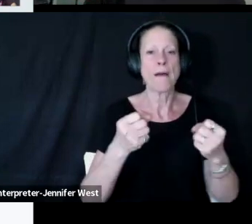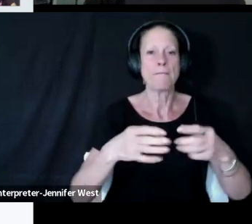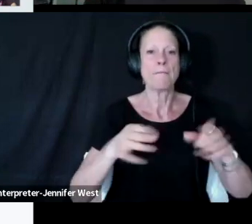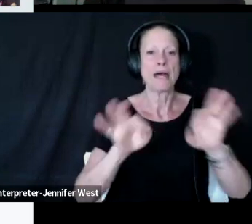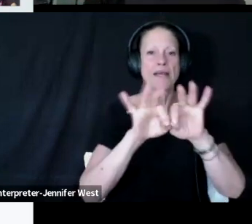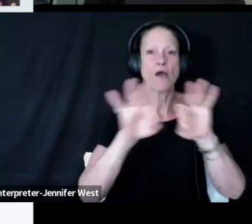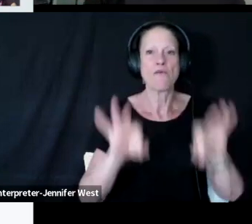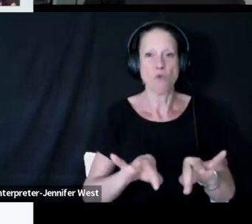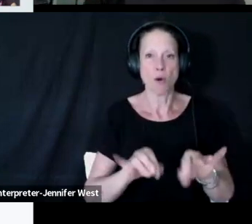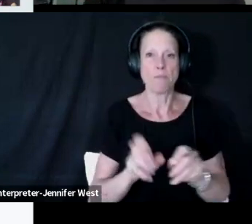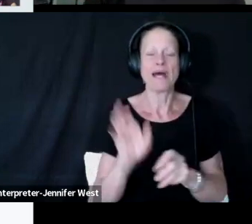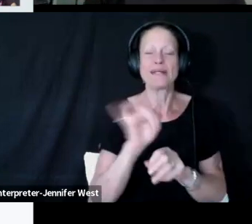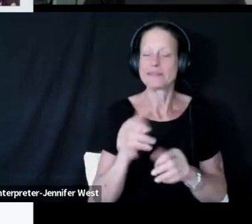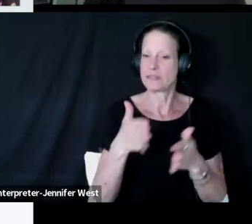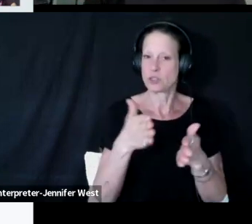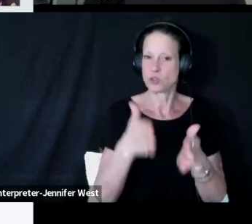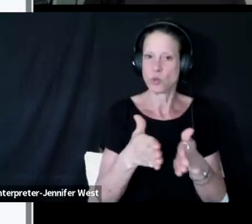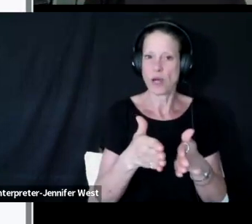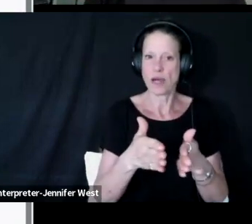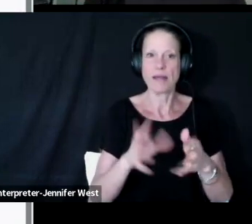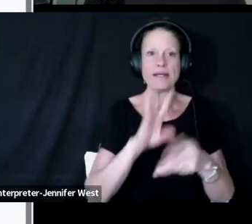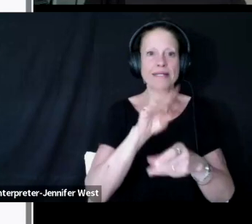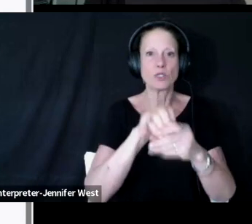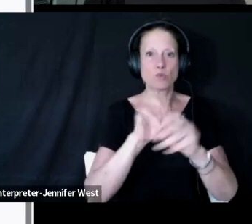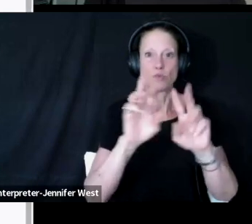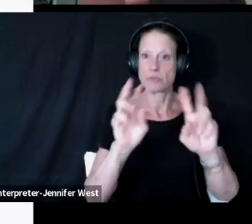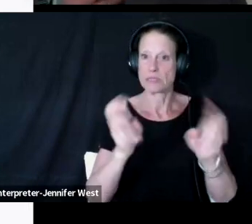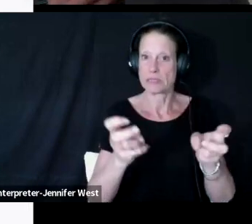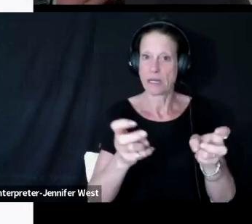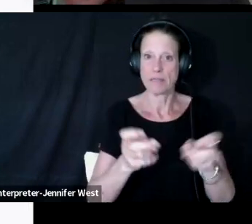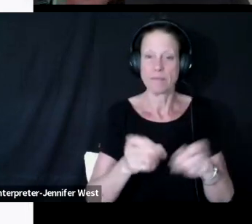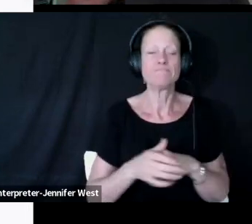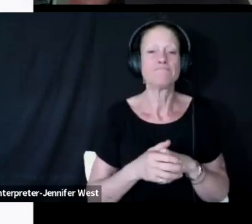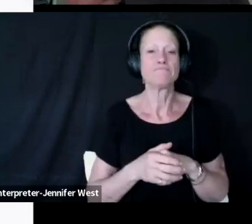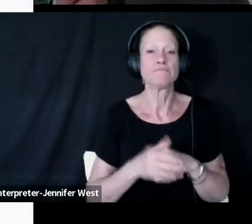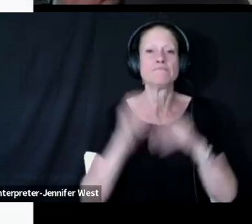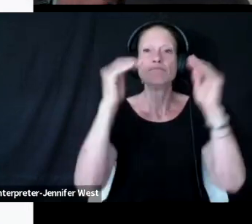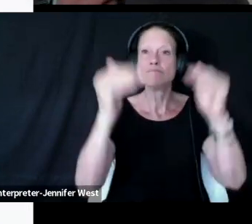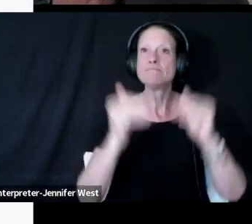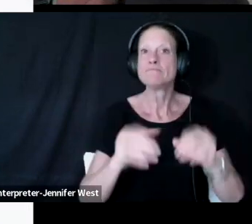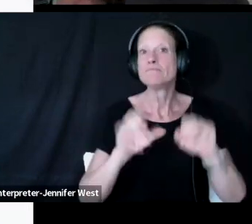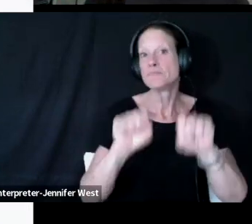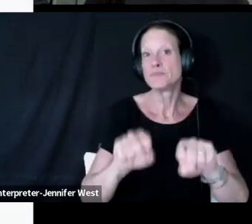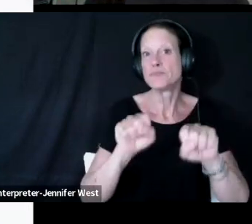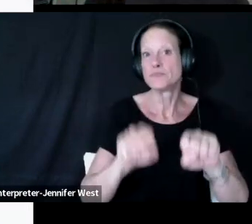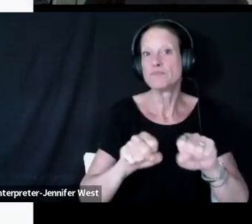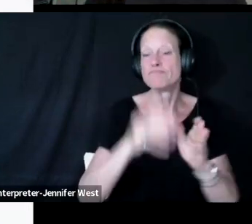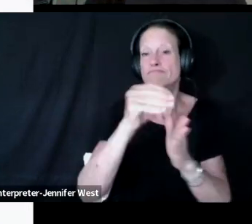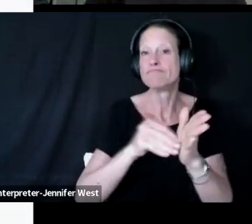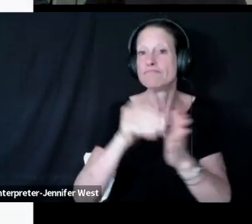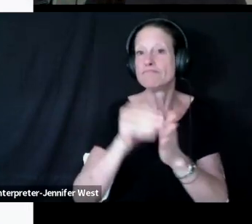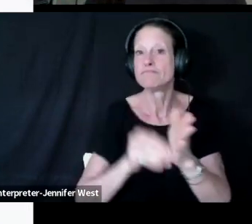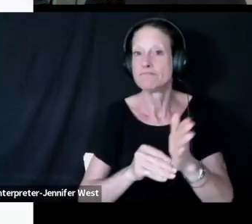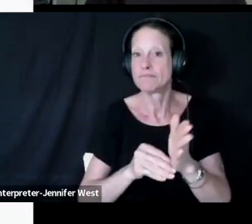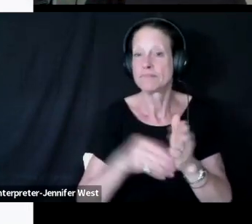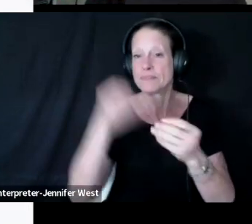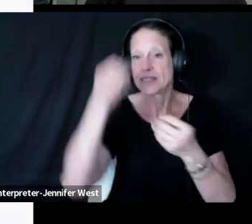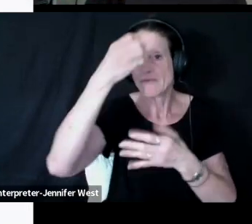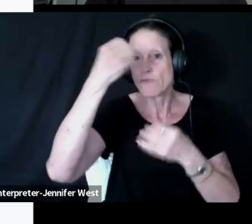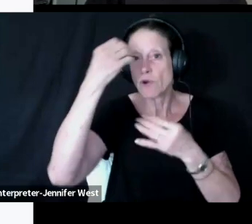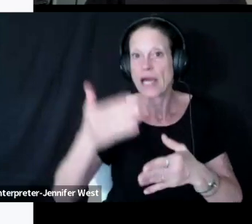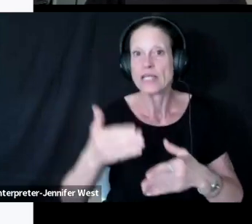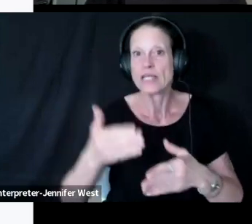this, with a title, the ability to fill out information the way you'd like to fill out information with a bullet